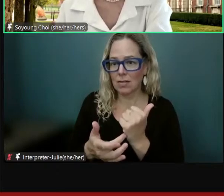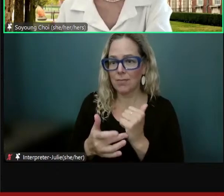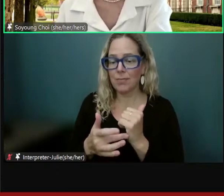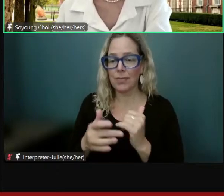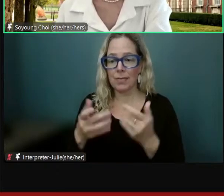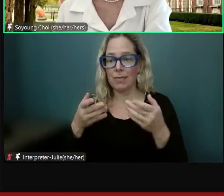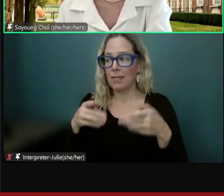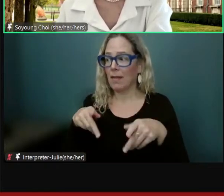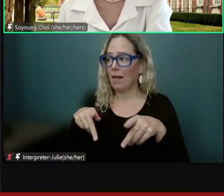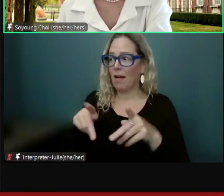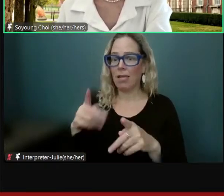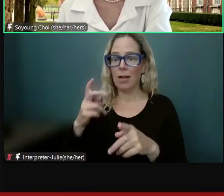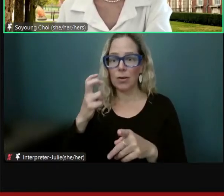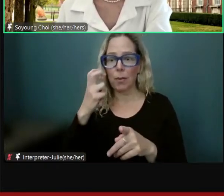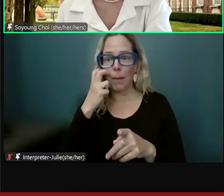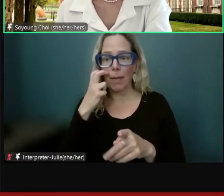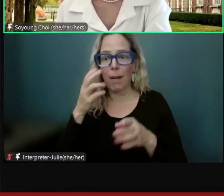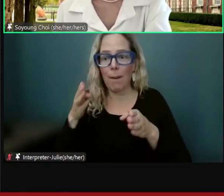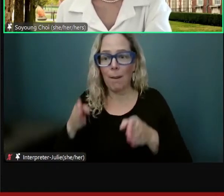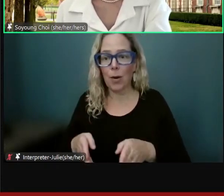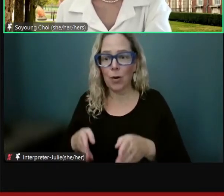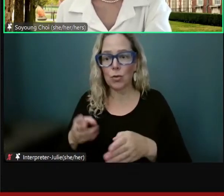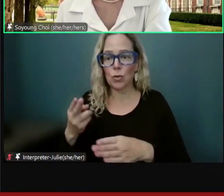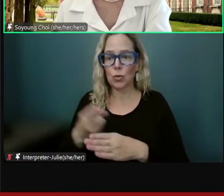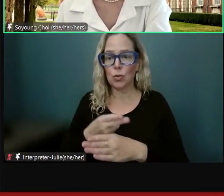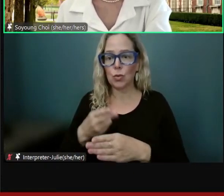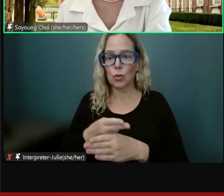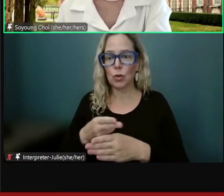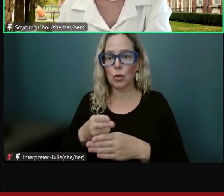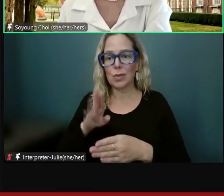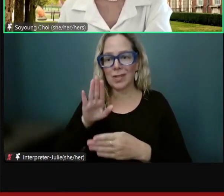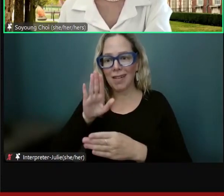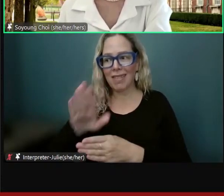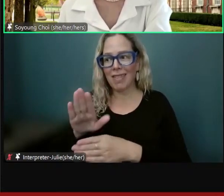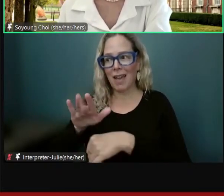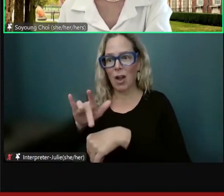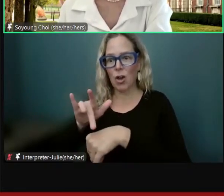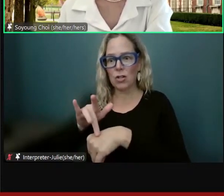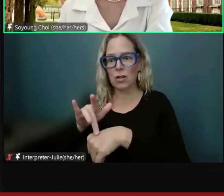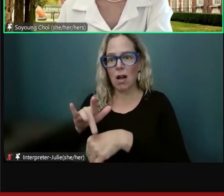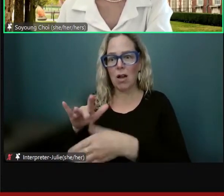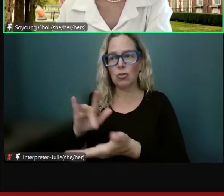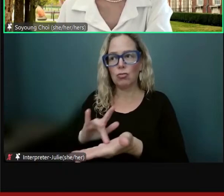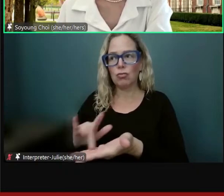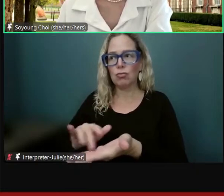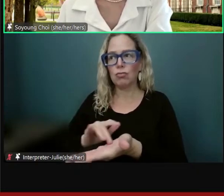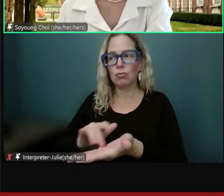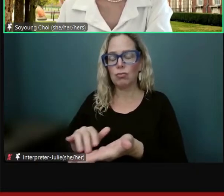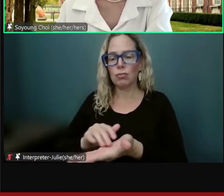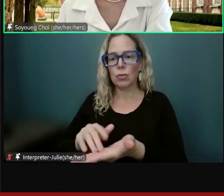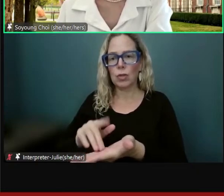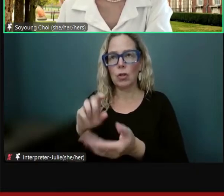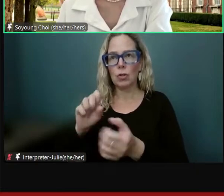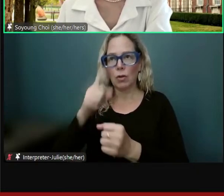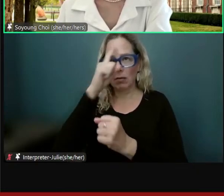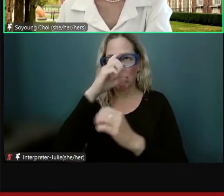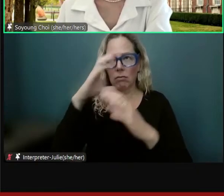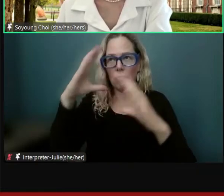their touch sensory to access visualized information.